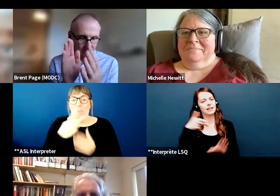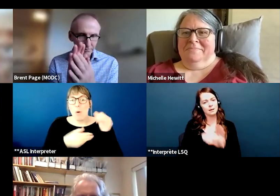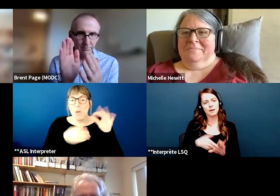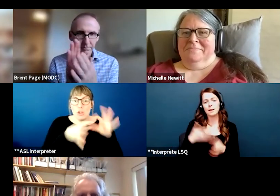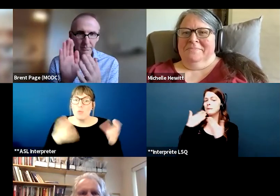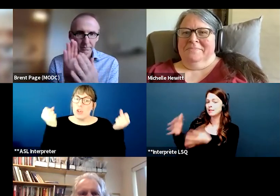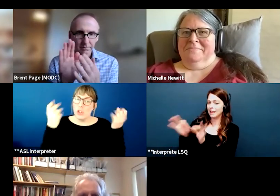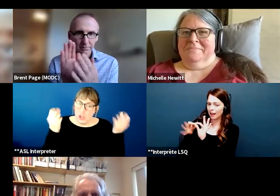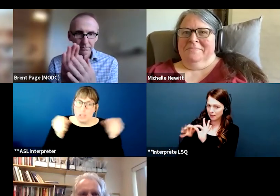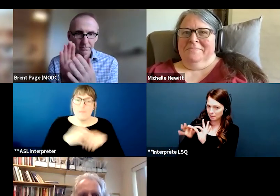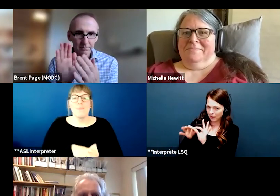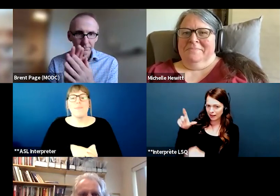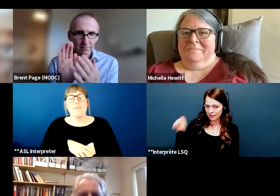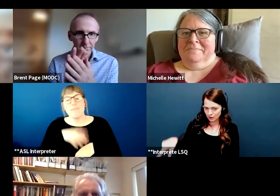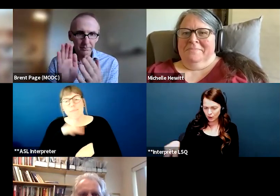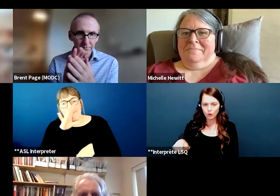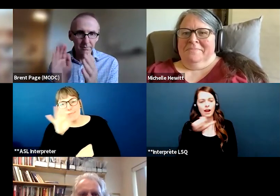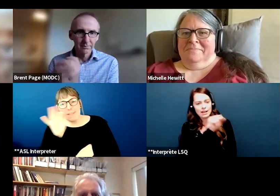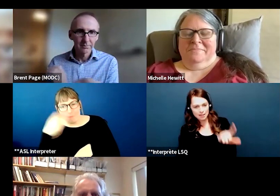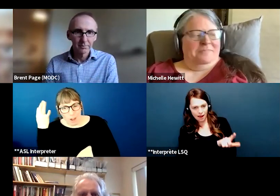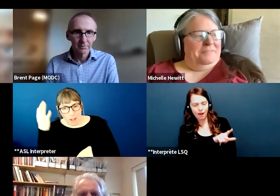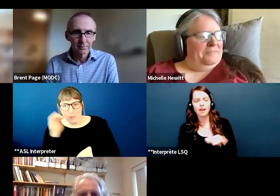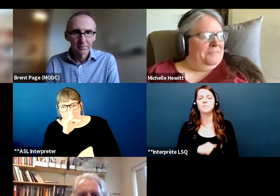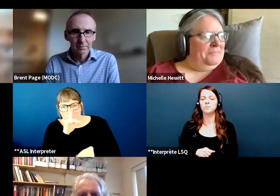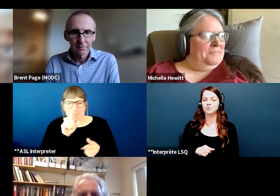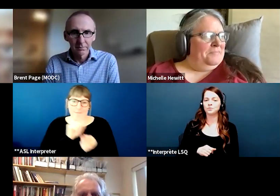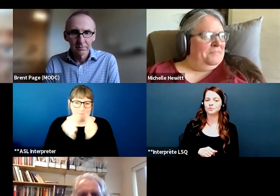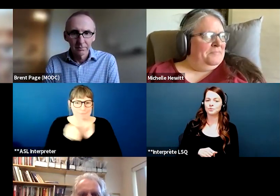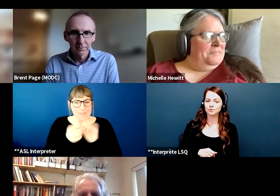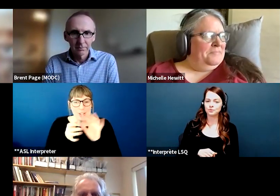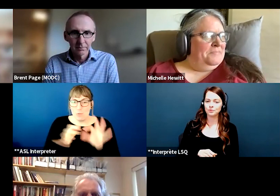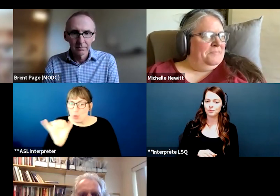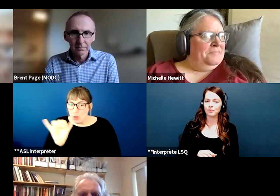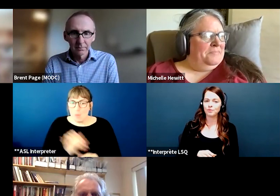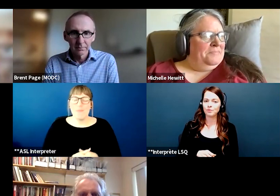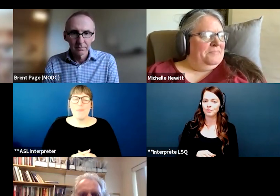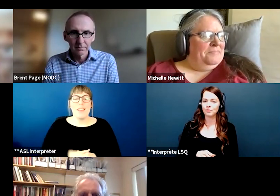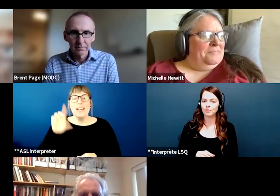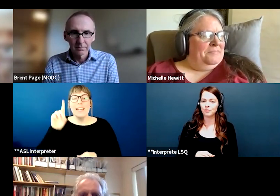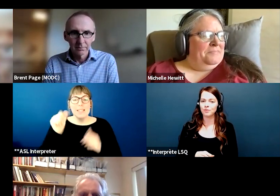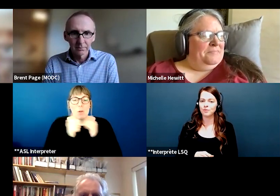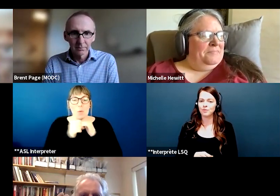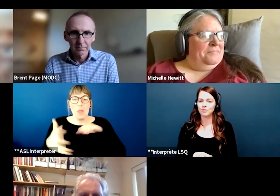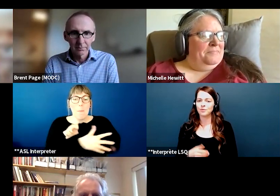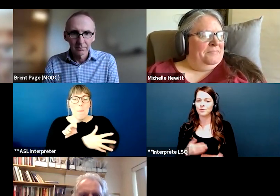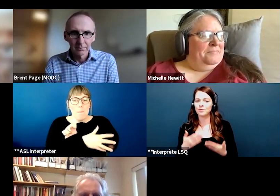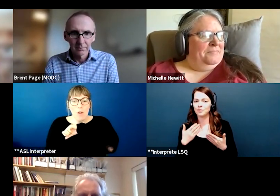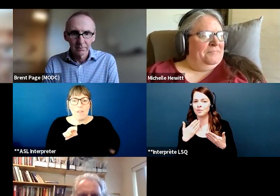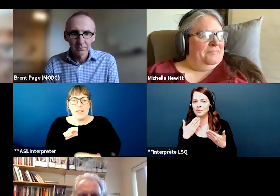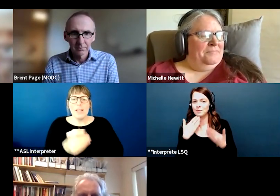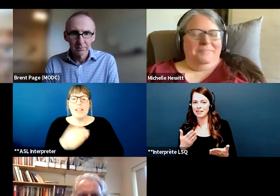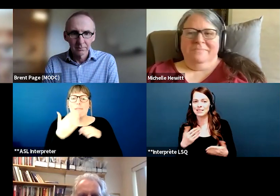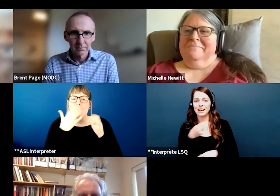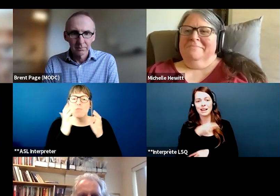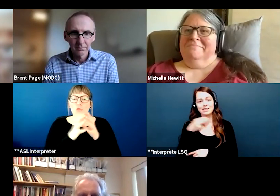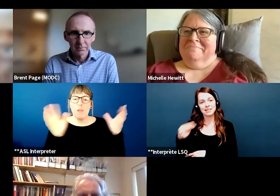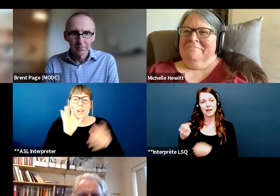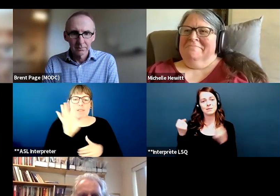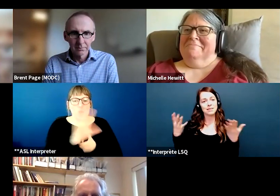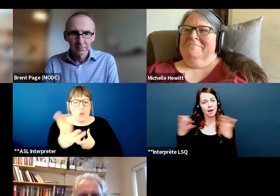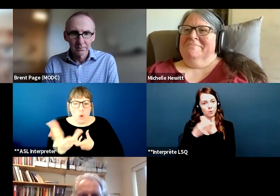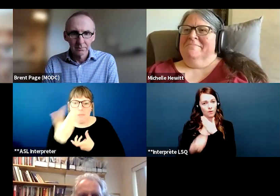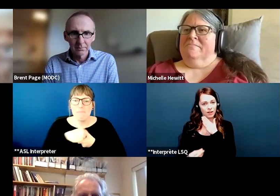both en français and English. And thank you to Disability Without Poverty for this opportunity to collaborate.